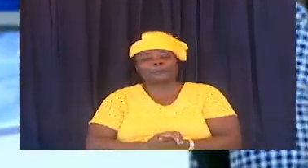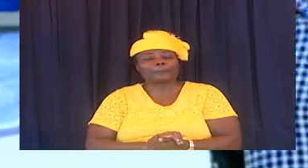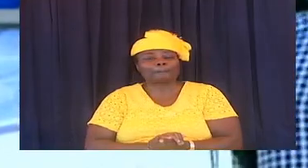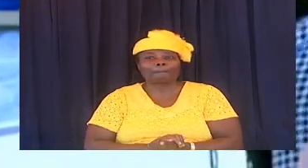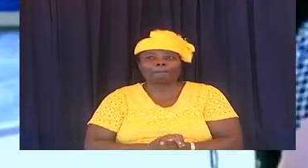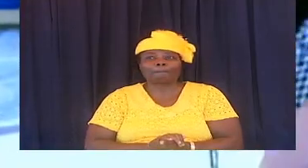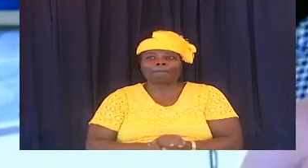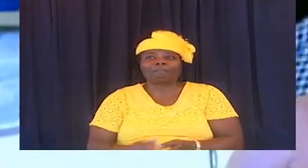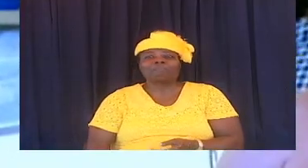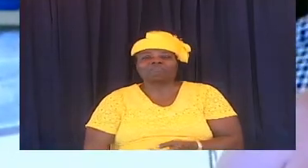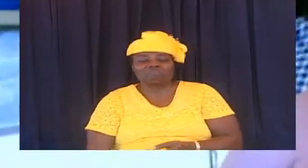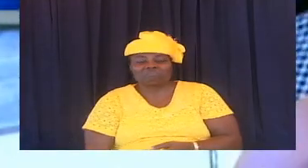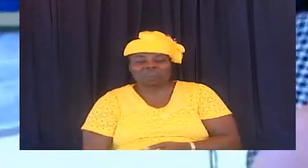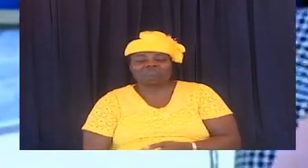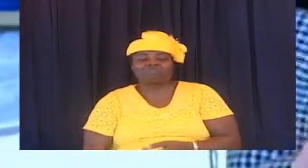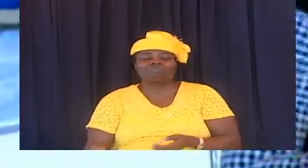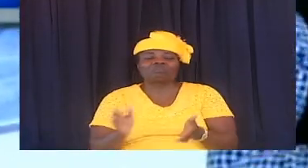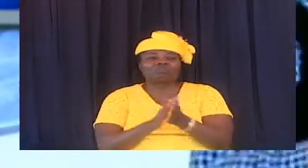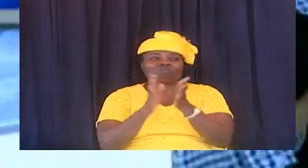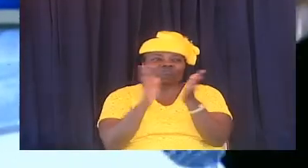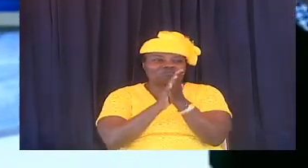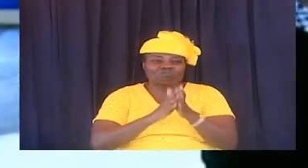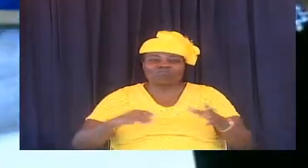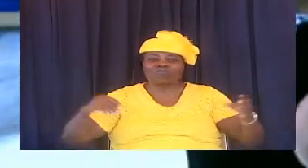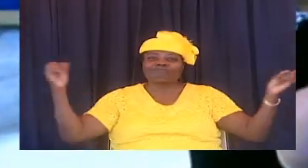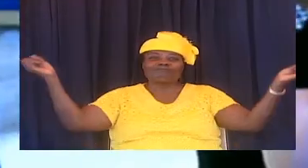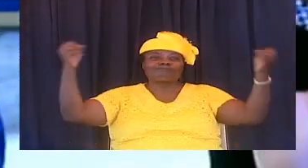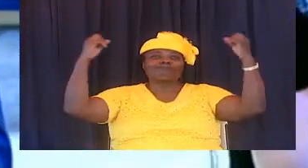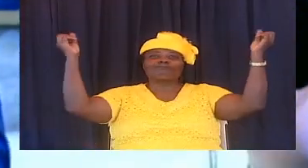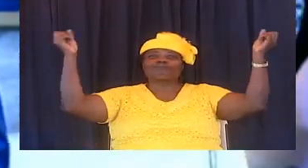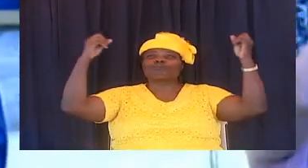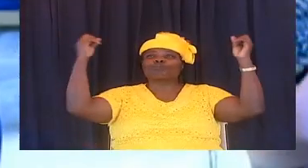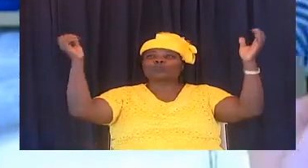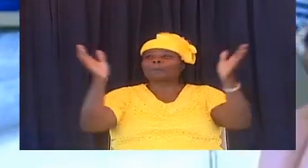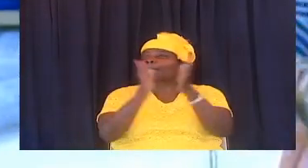none like him. Hallelujah. Praise God.